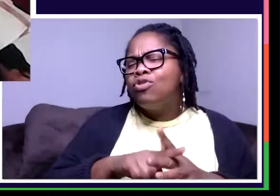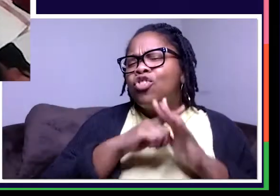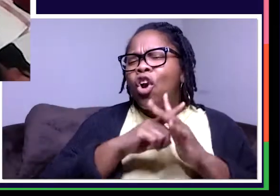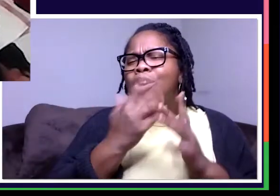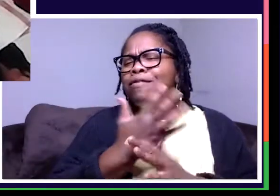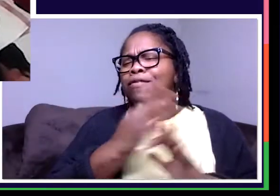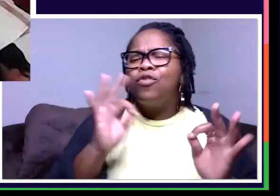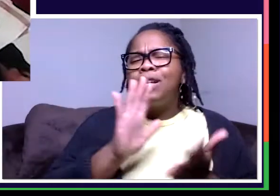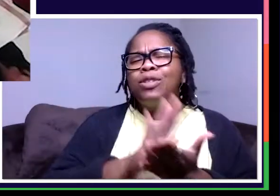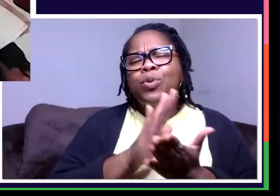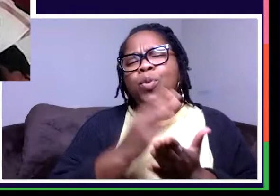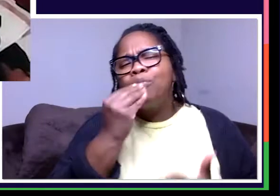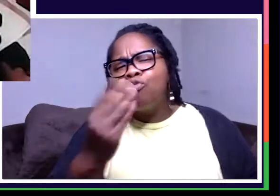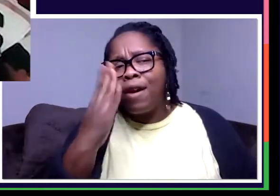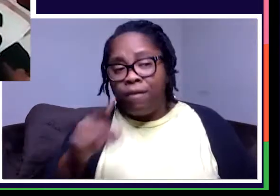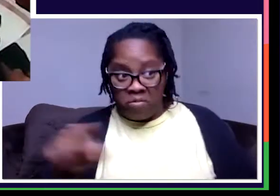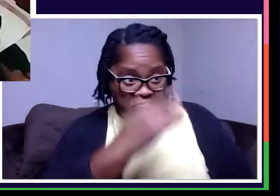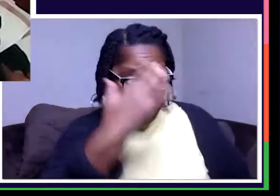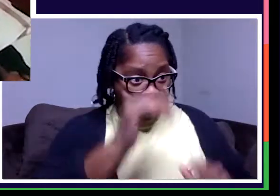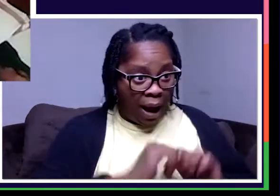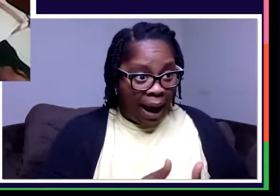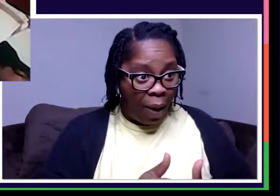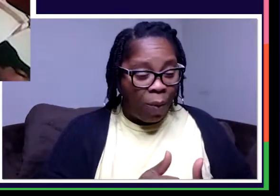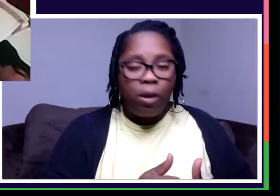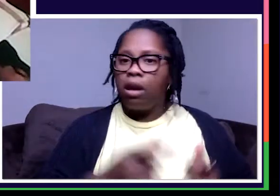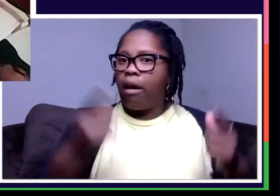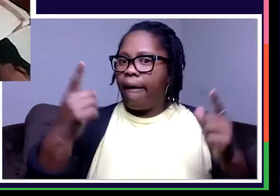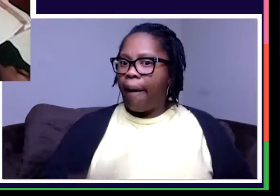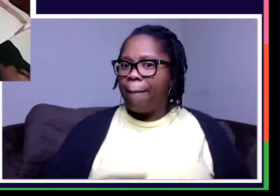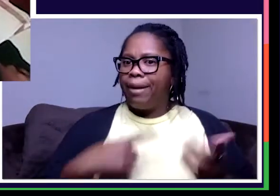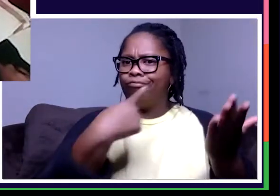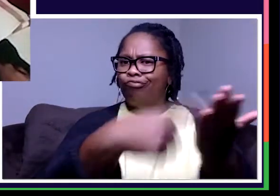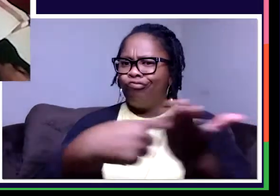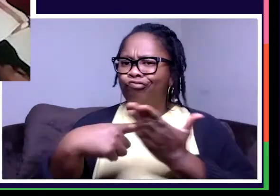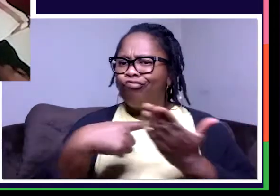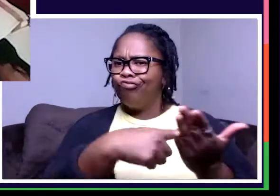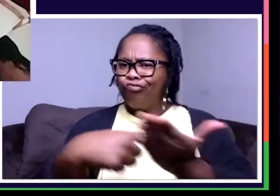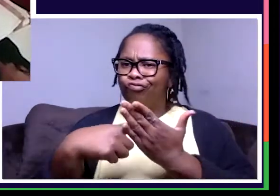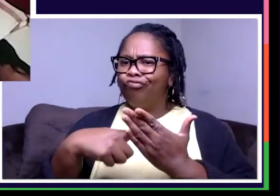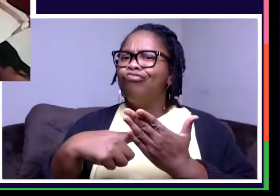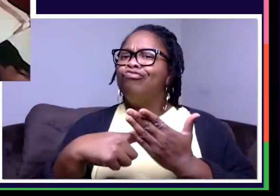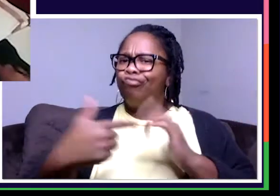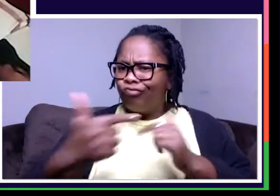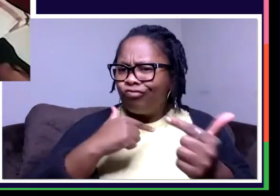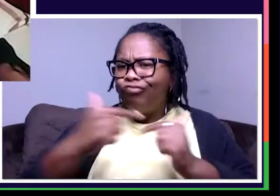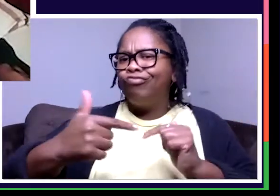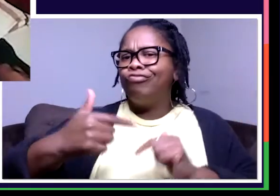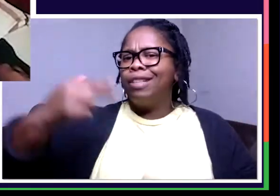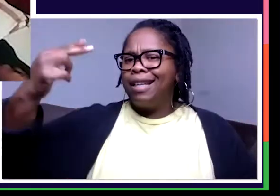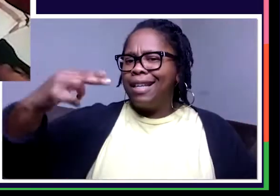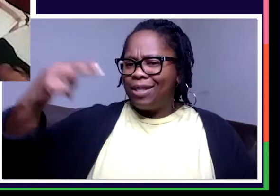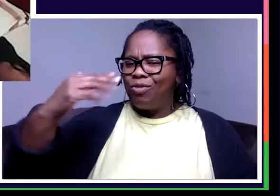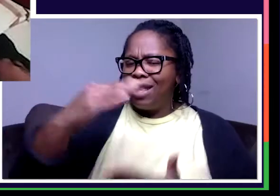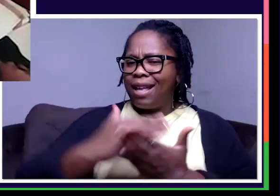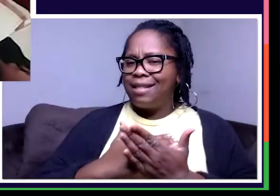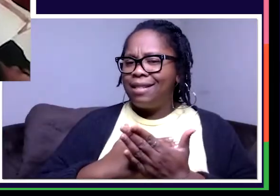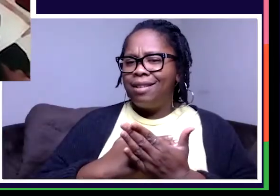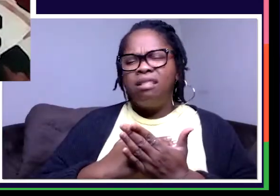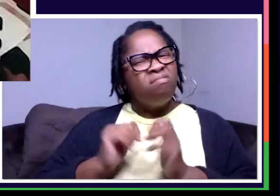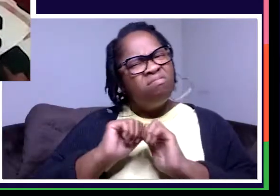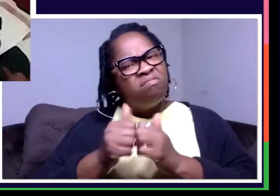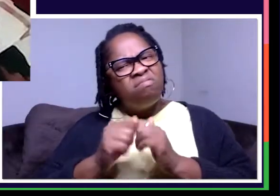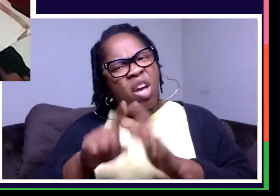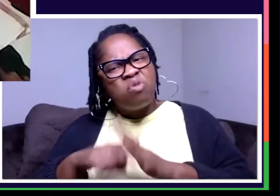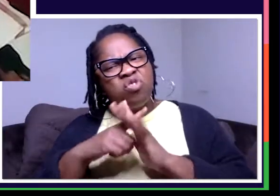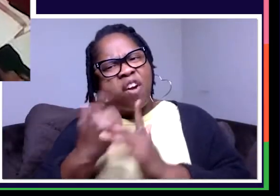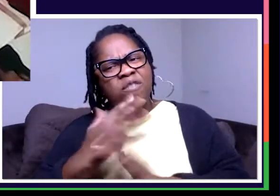breakfasts started?" That question started a discussion and a history lesson. The